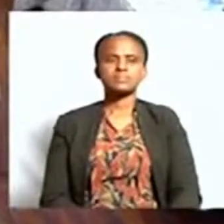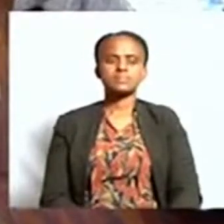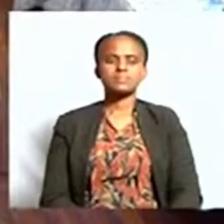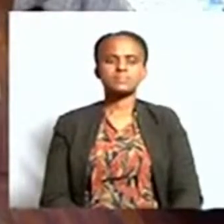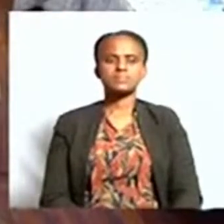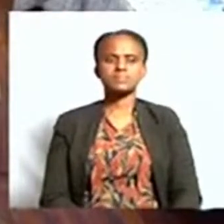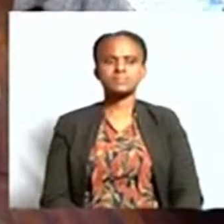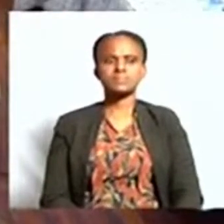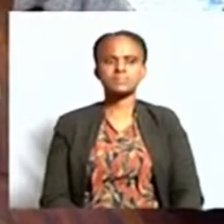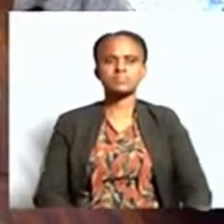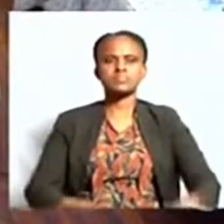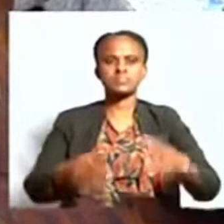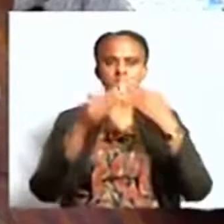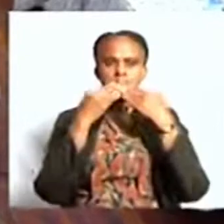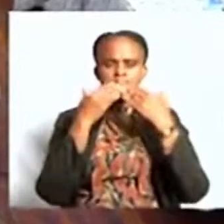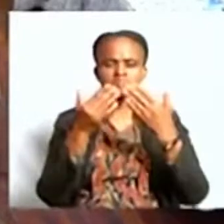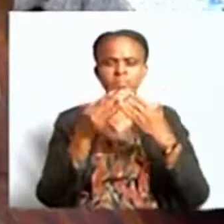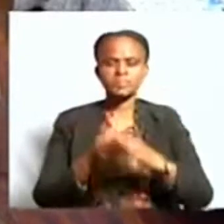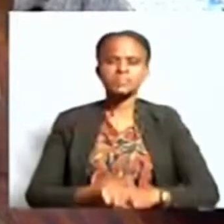Thank you.